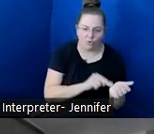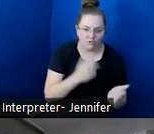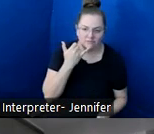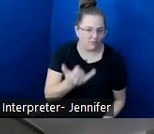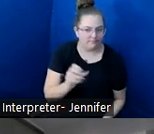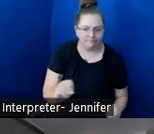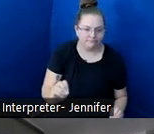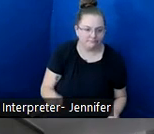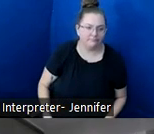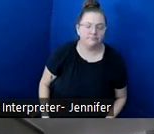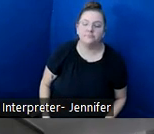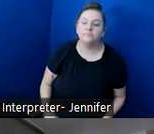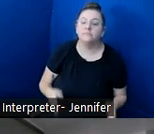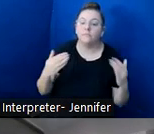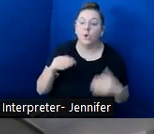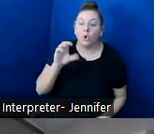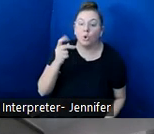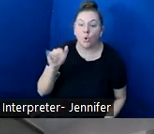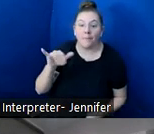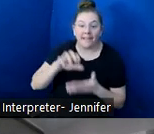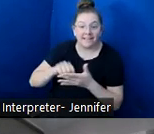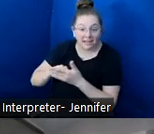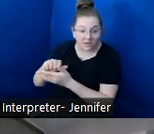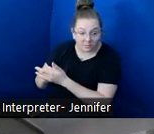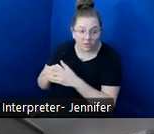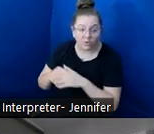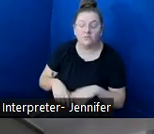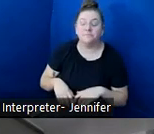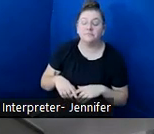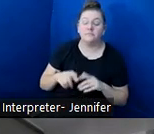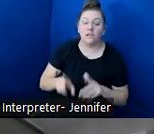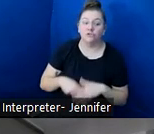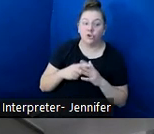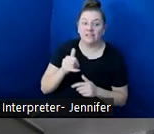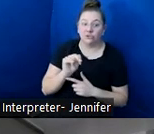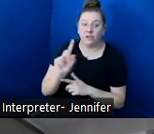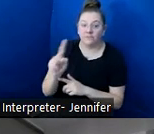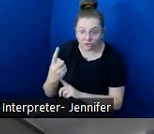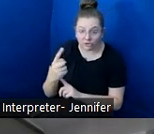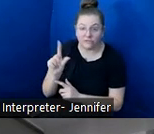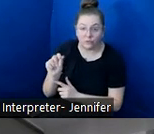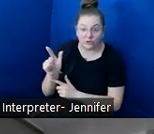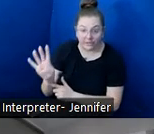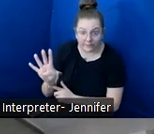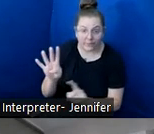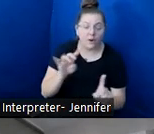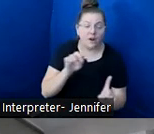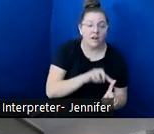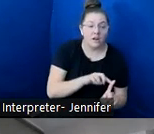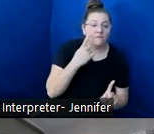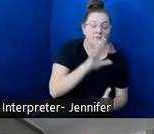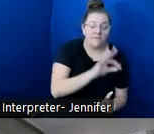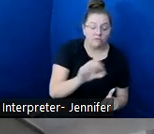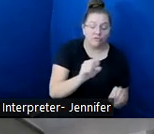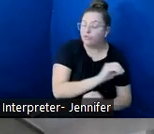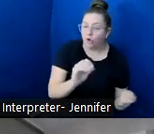to copays and deductibles, effective January 1, 2024, there are no deductibles or copays in